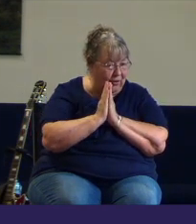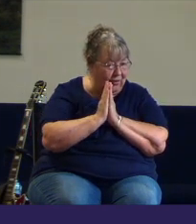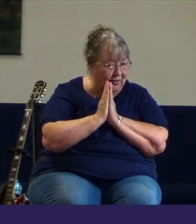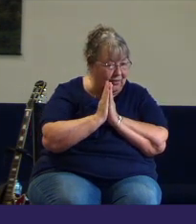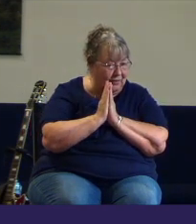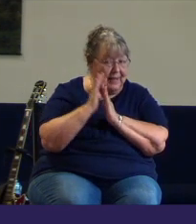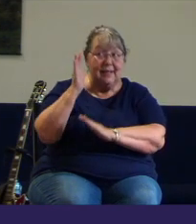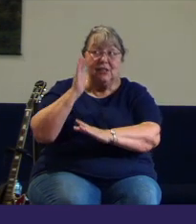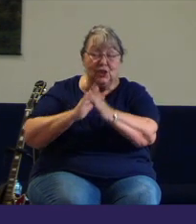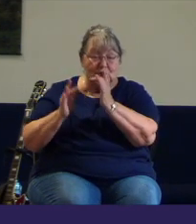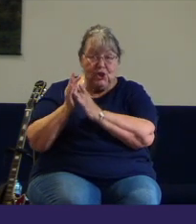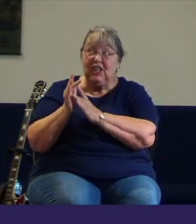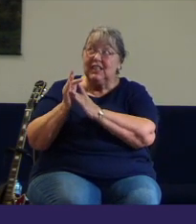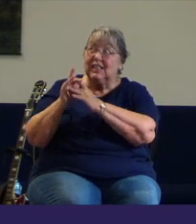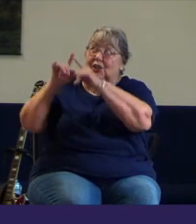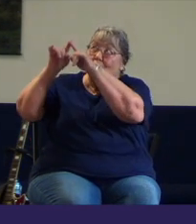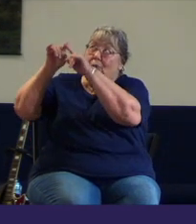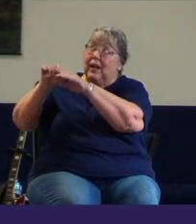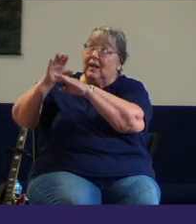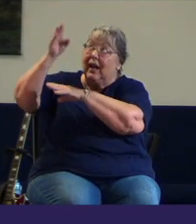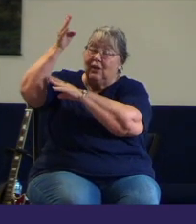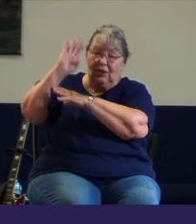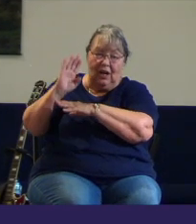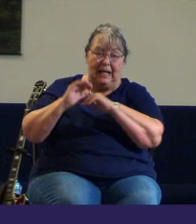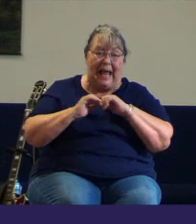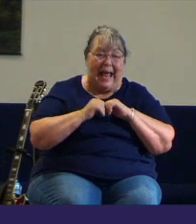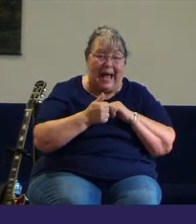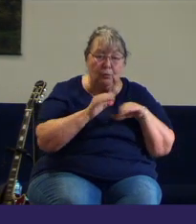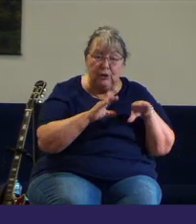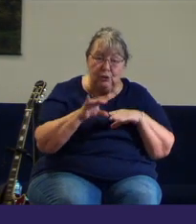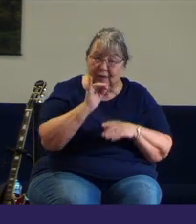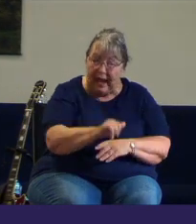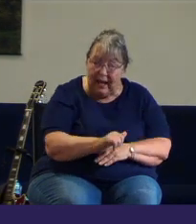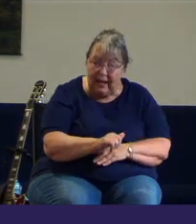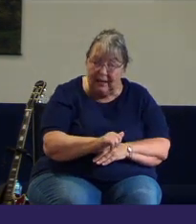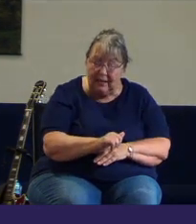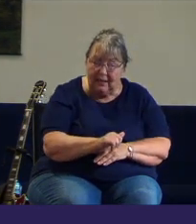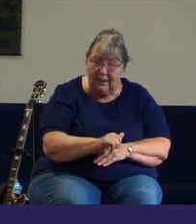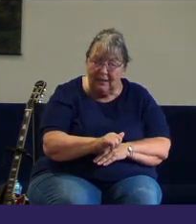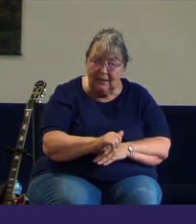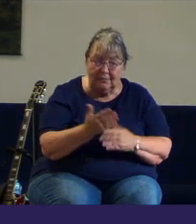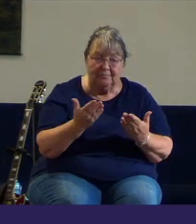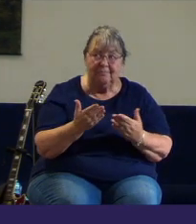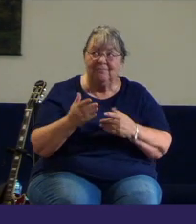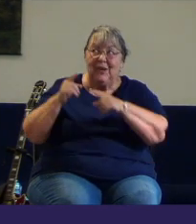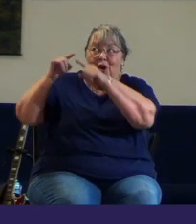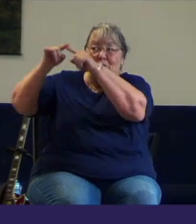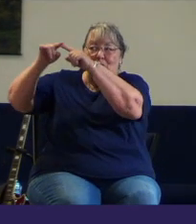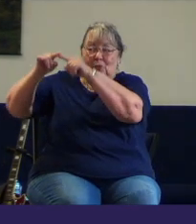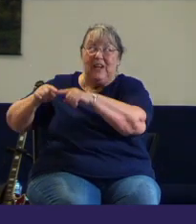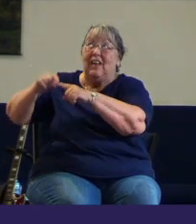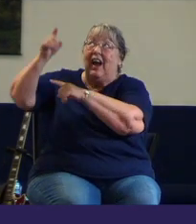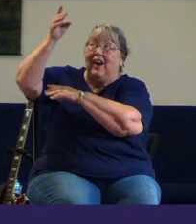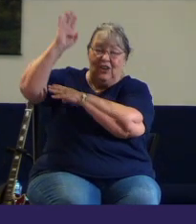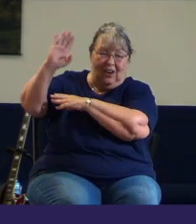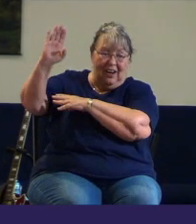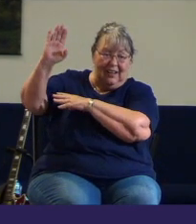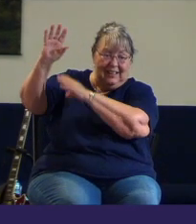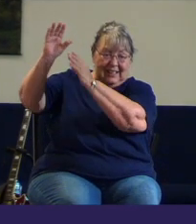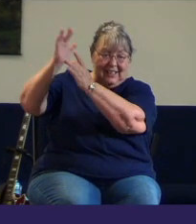God. How do we live a life of surrender? Rely on God. And Jesus taught us how to do